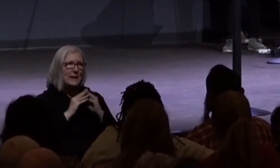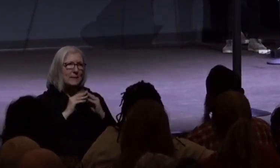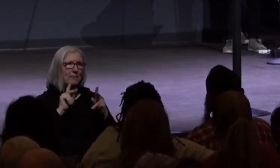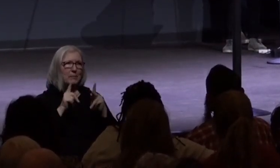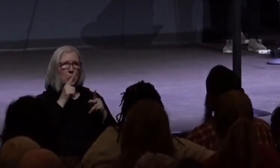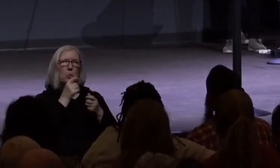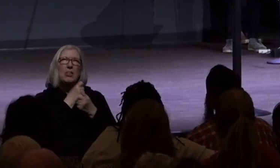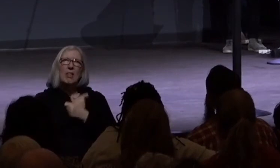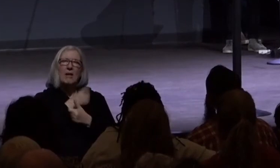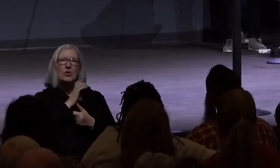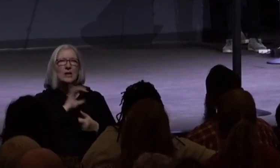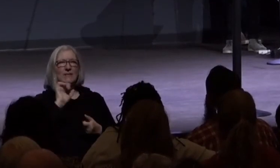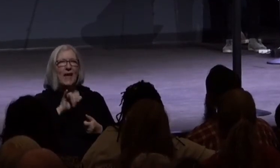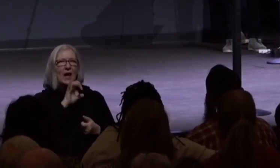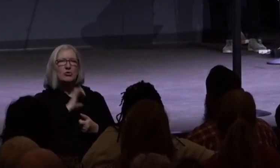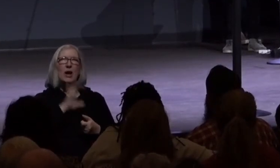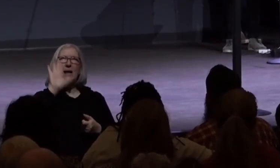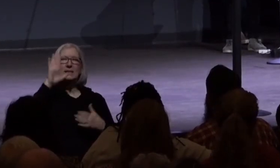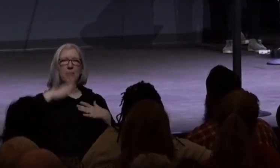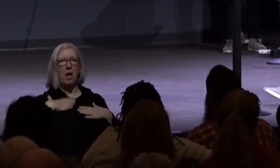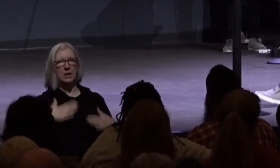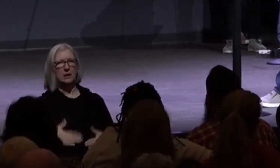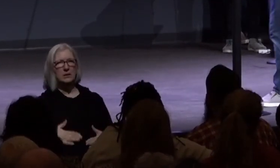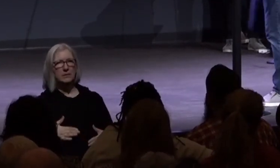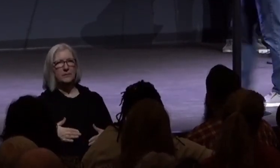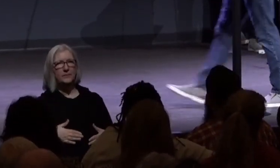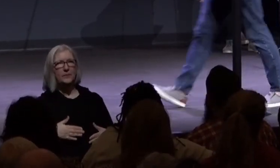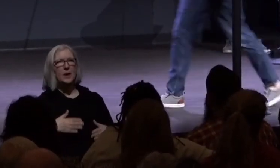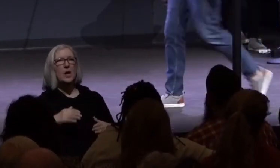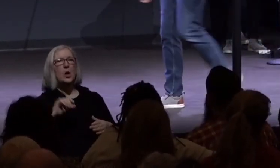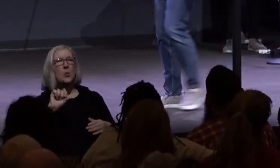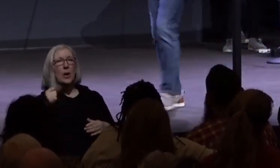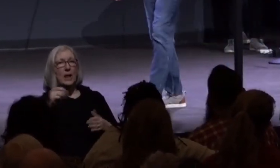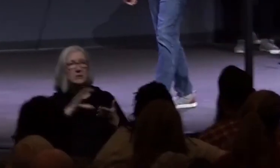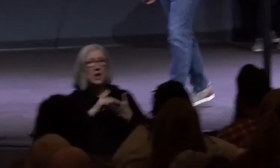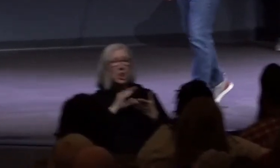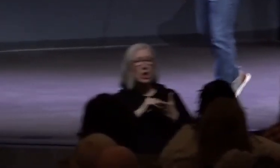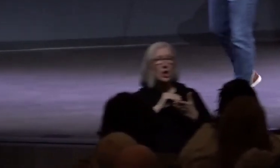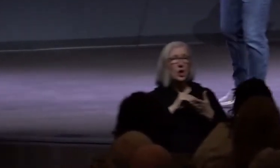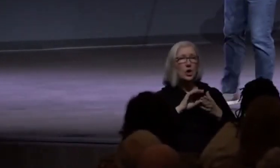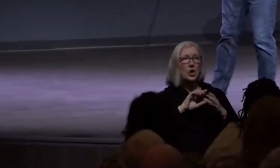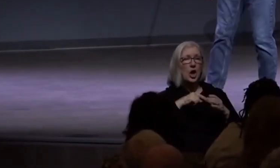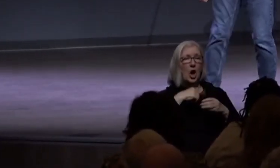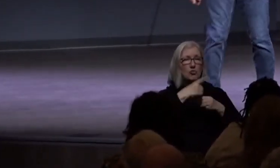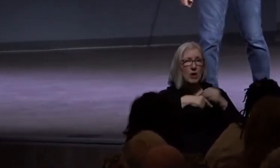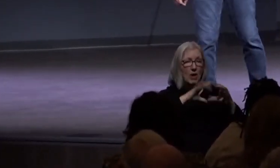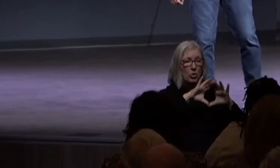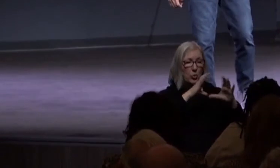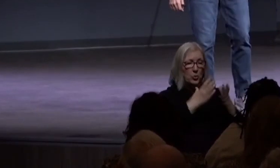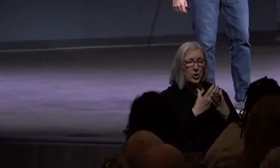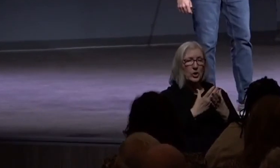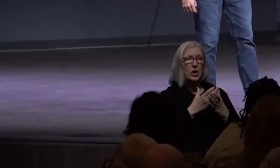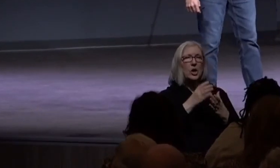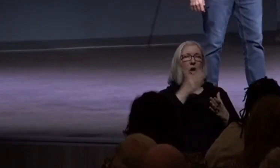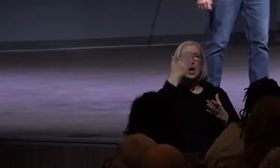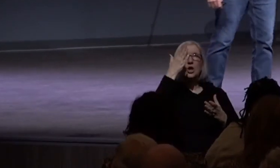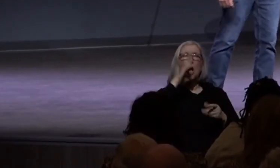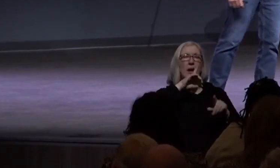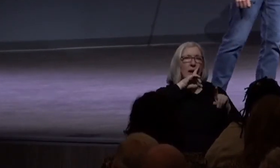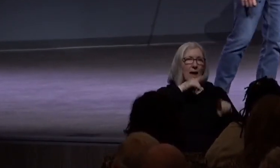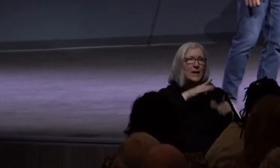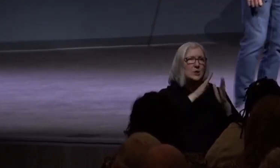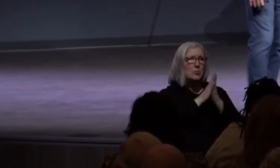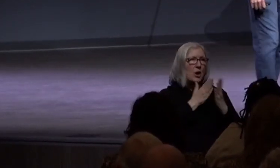Christ. And here's what else I've learned around the world. God answers prayer through the power and compassion